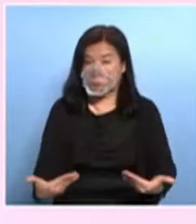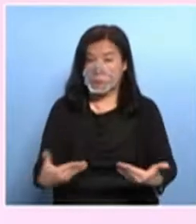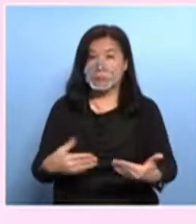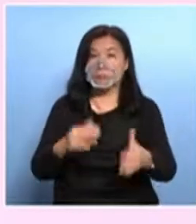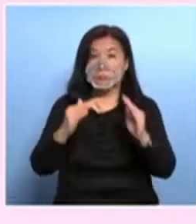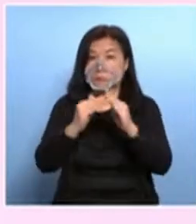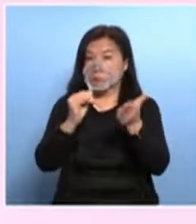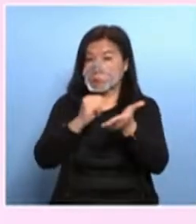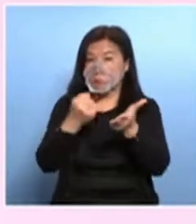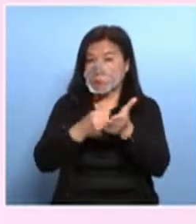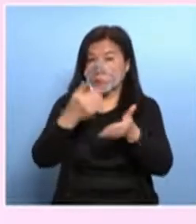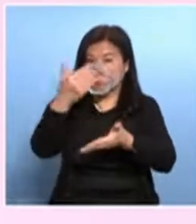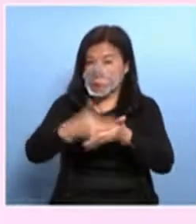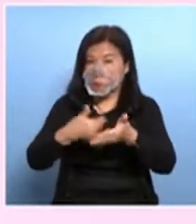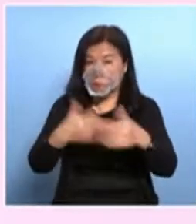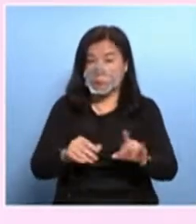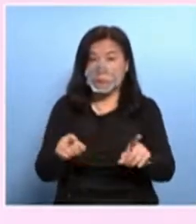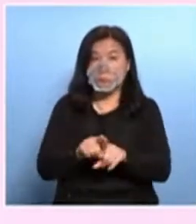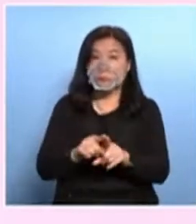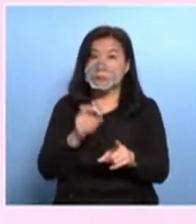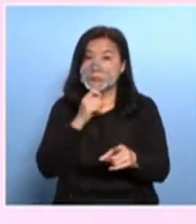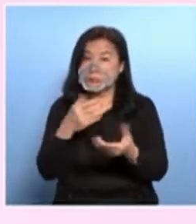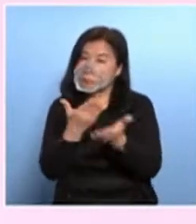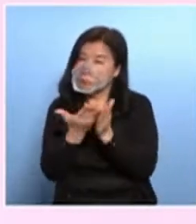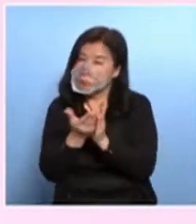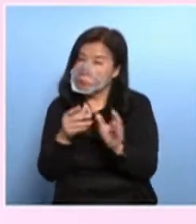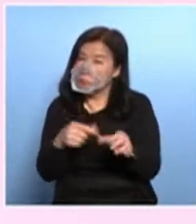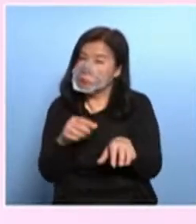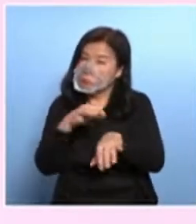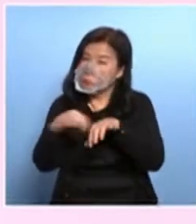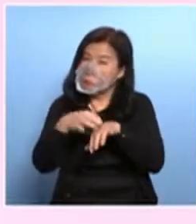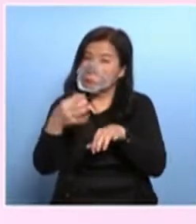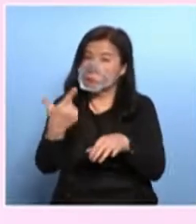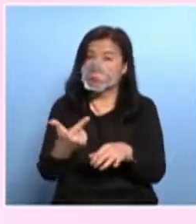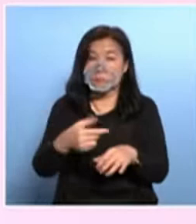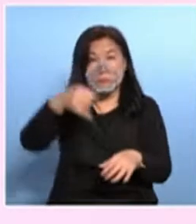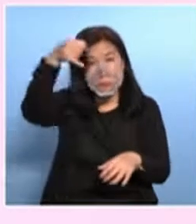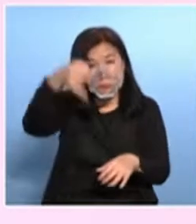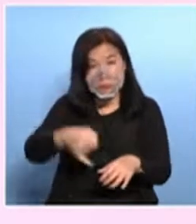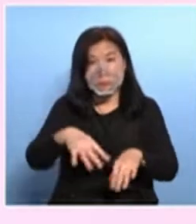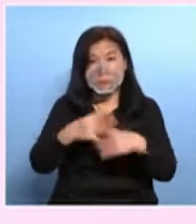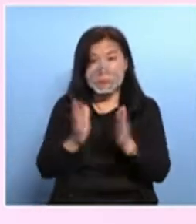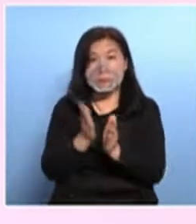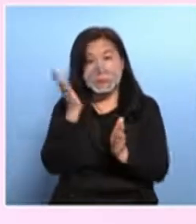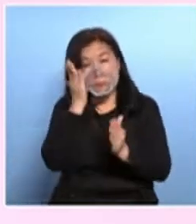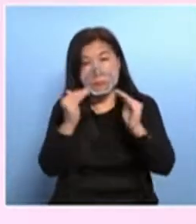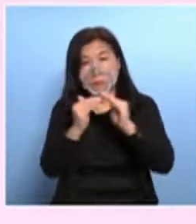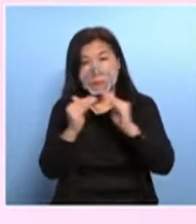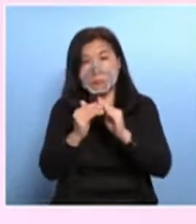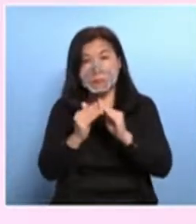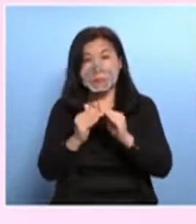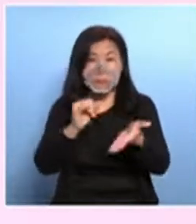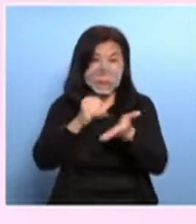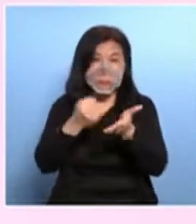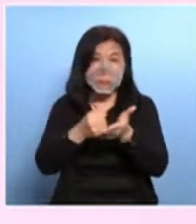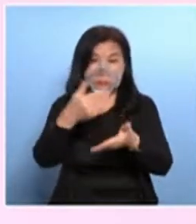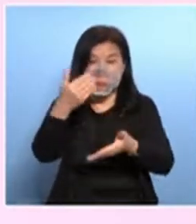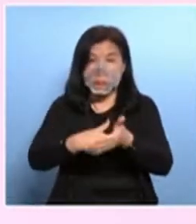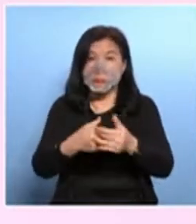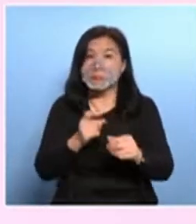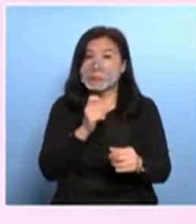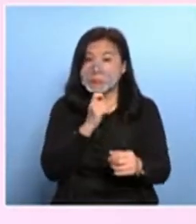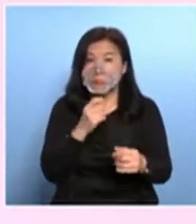owners with multiple domestic properties under the current rates concession mechanism, we propose that for future rates concession for domestic